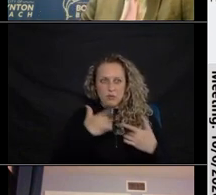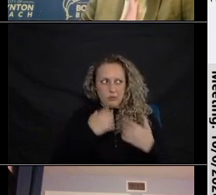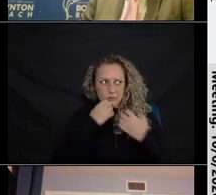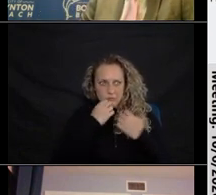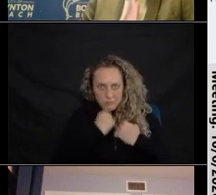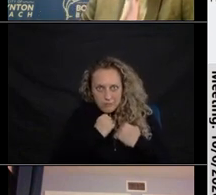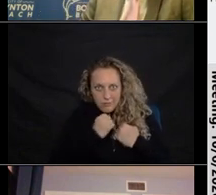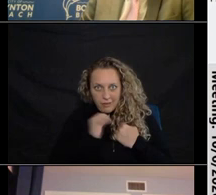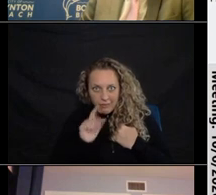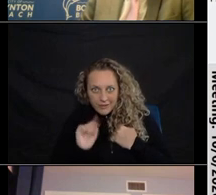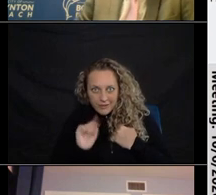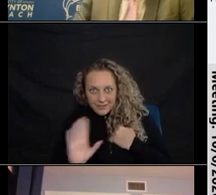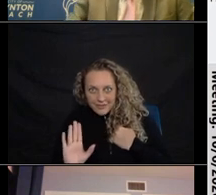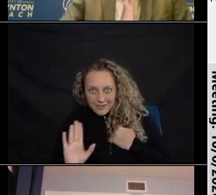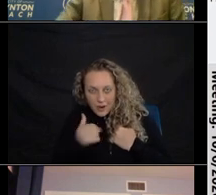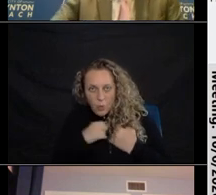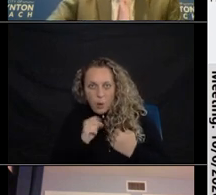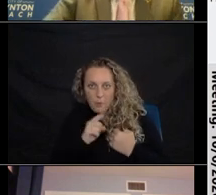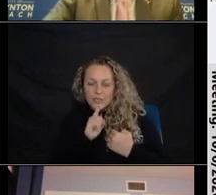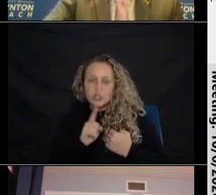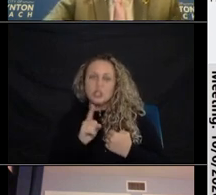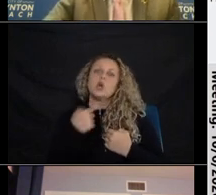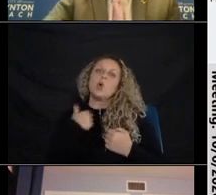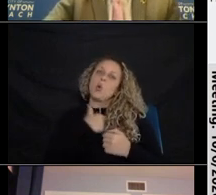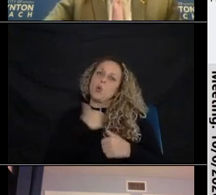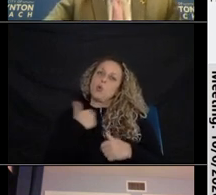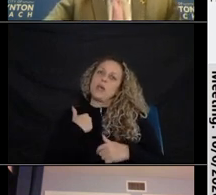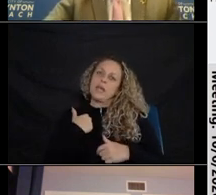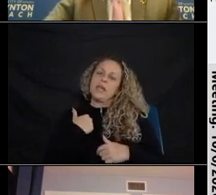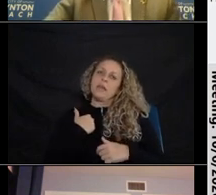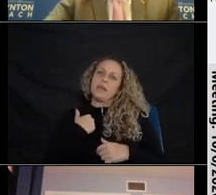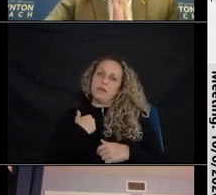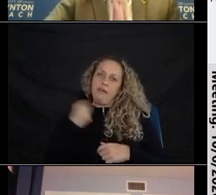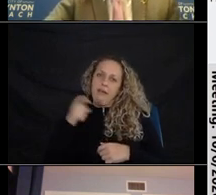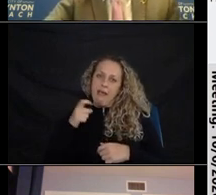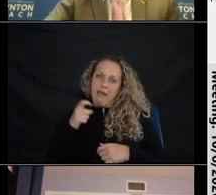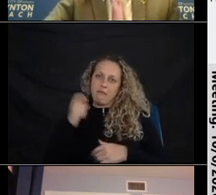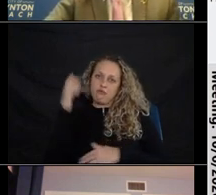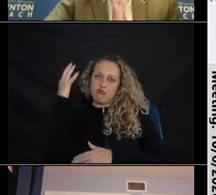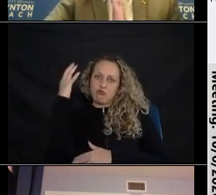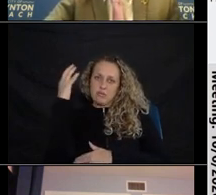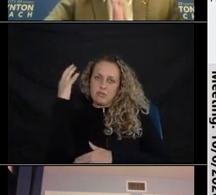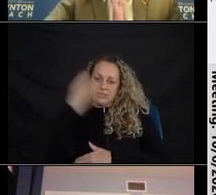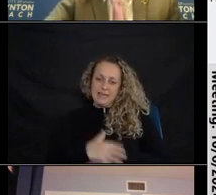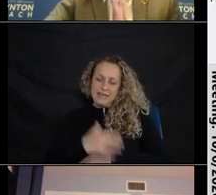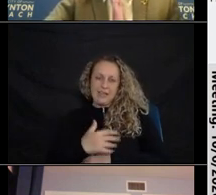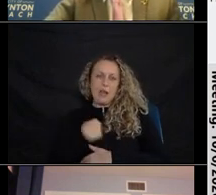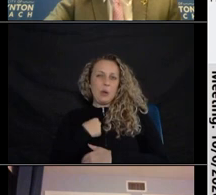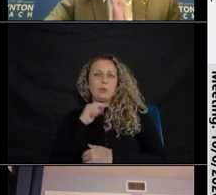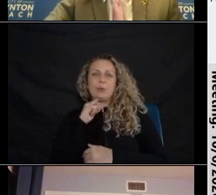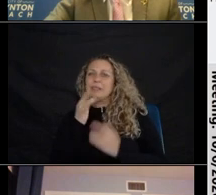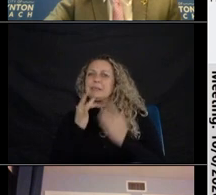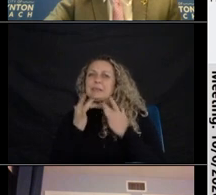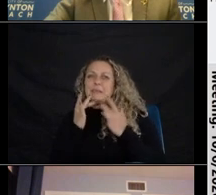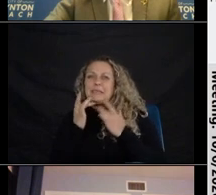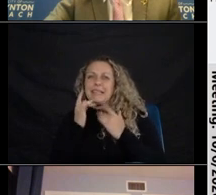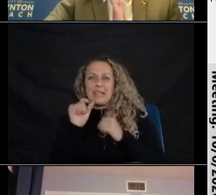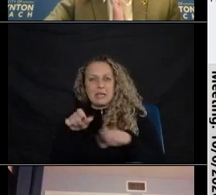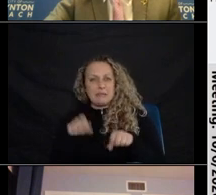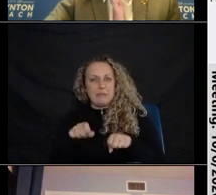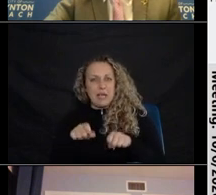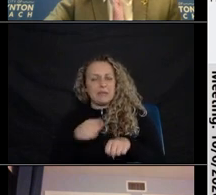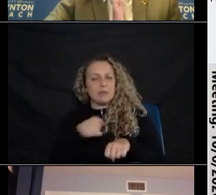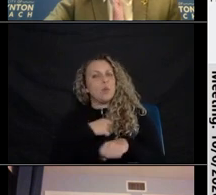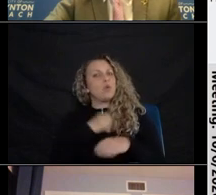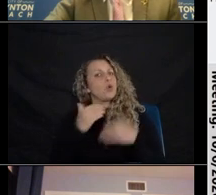environment and we like making sure that when we have to take trees down, we take as little trees down as possible. We're going